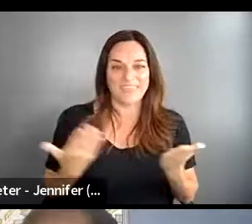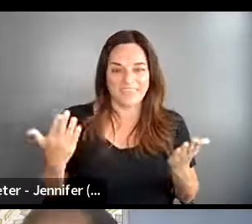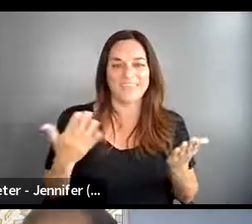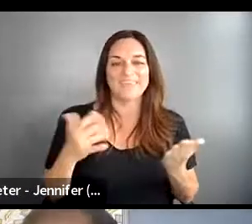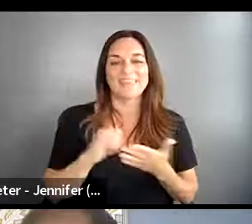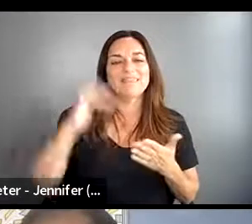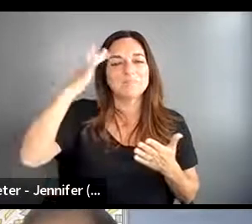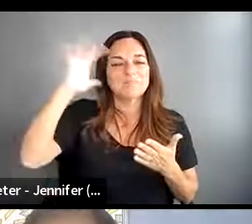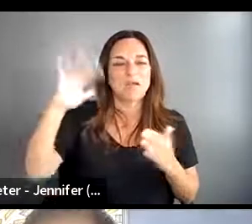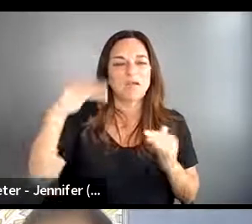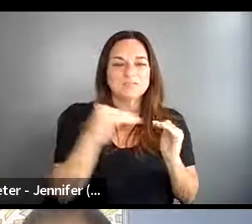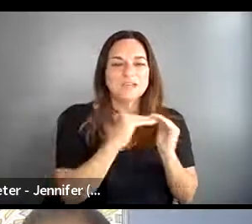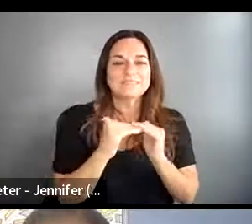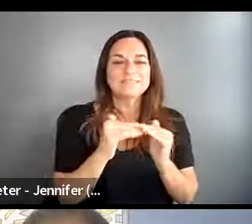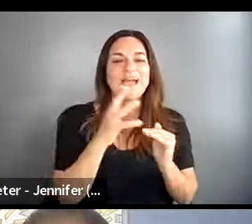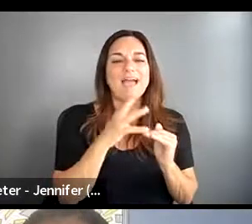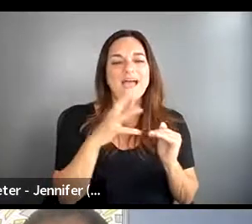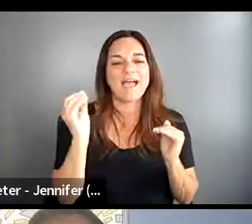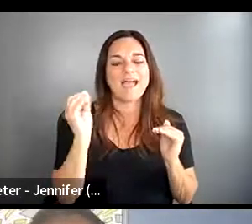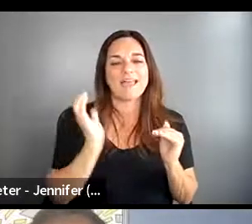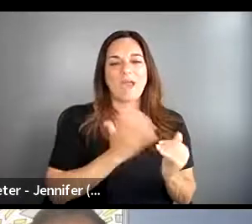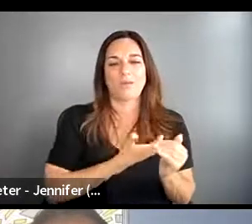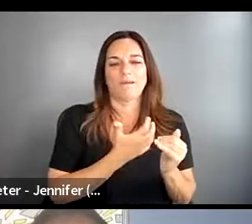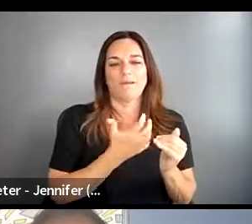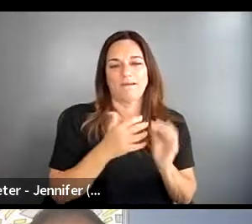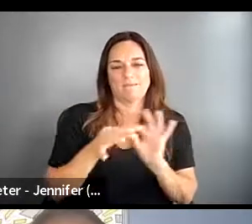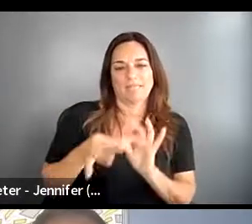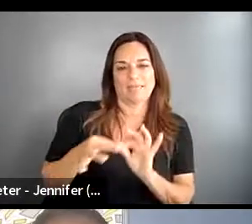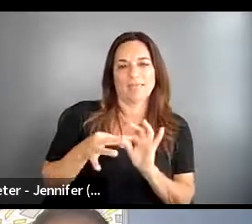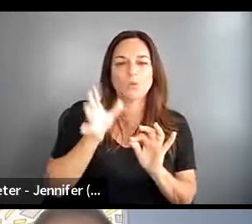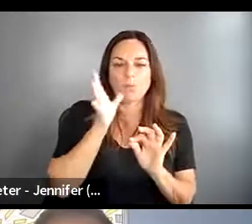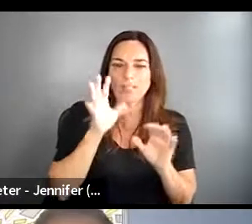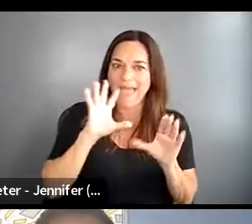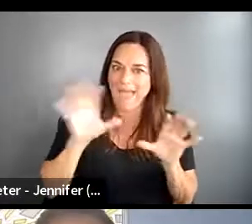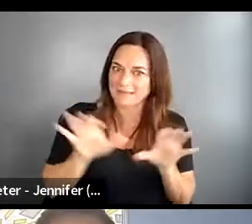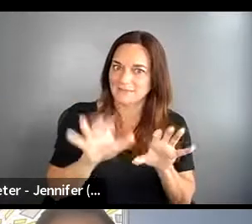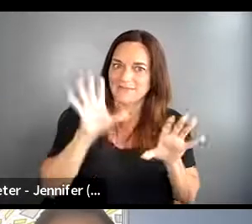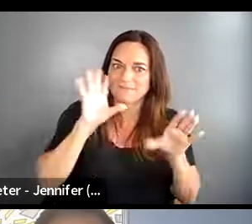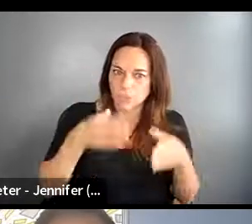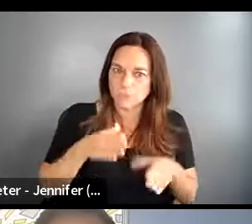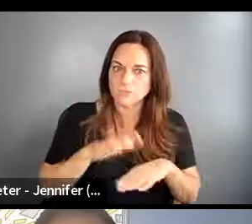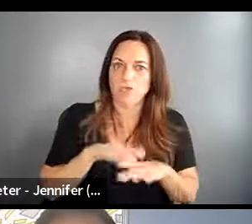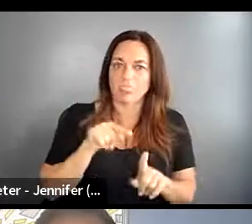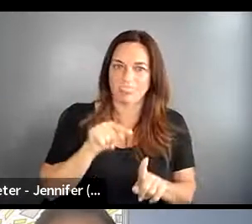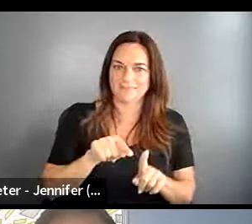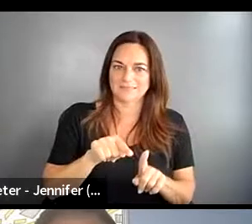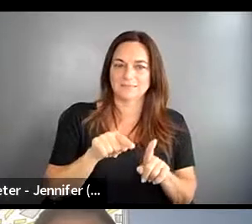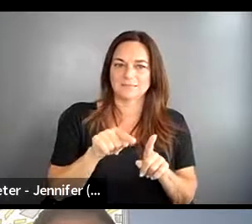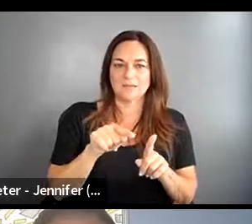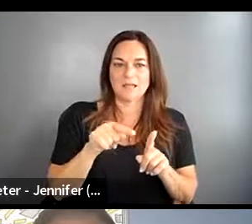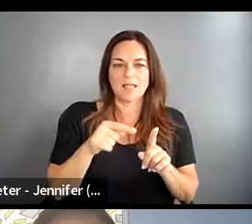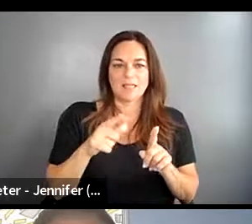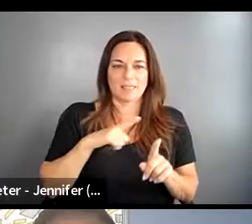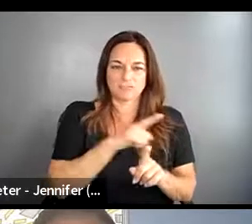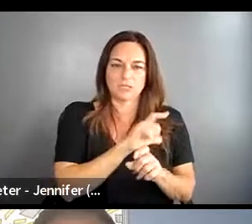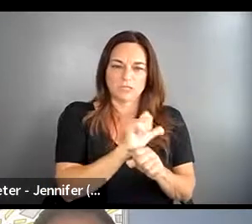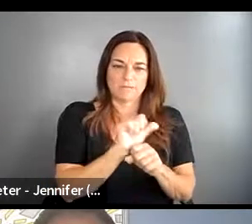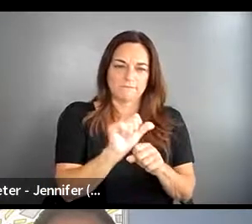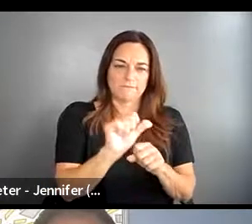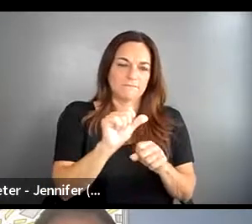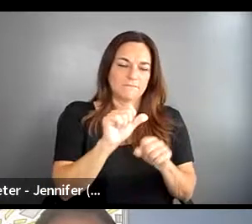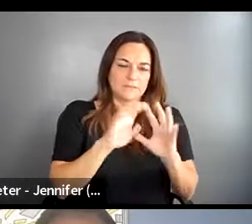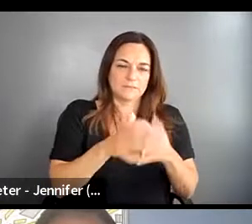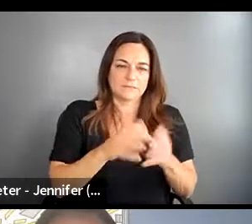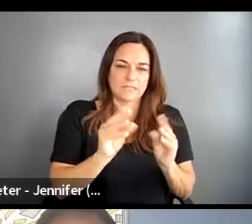Smart Justice and our affiliate will actively be focusing on this legislative session, is that early voting is